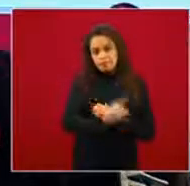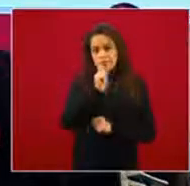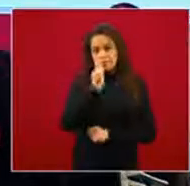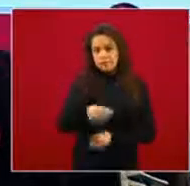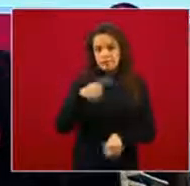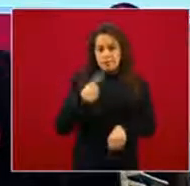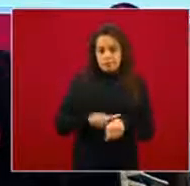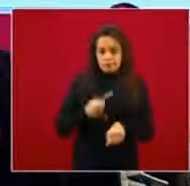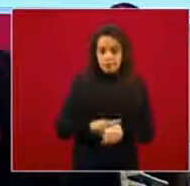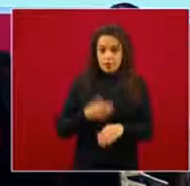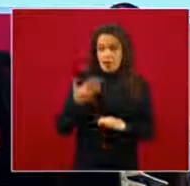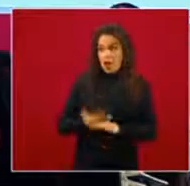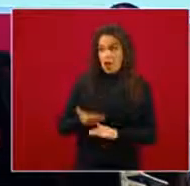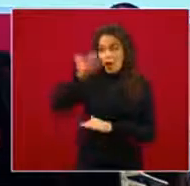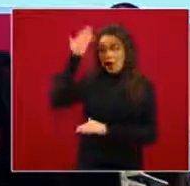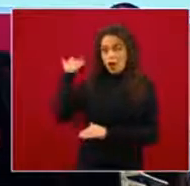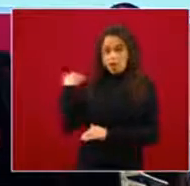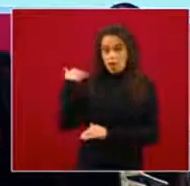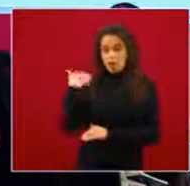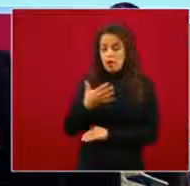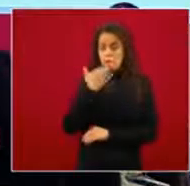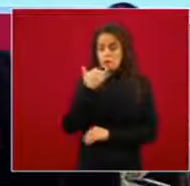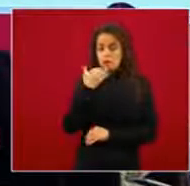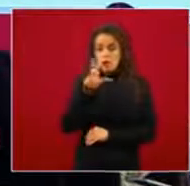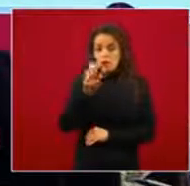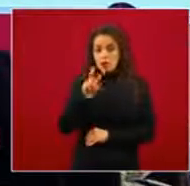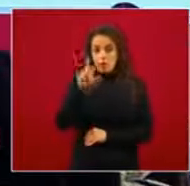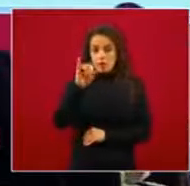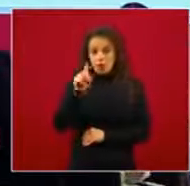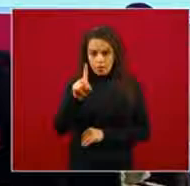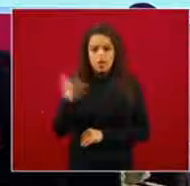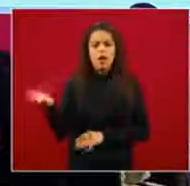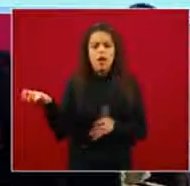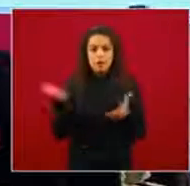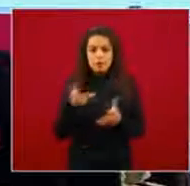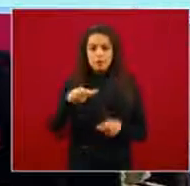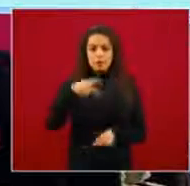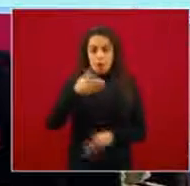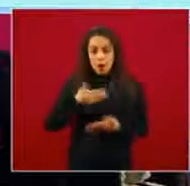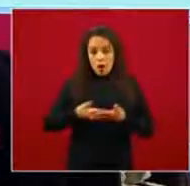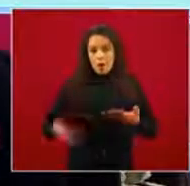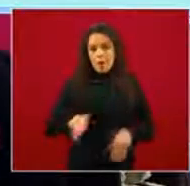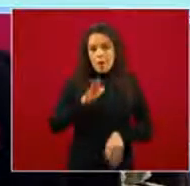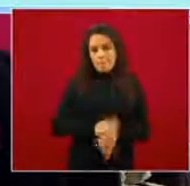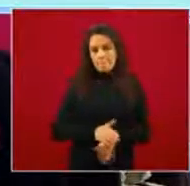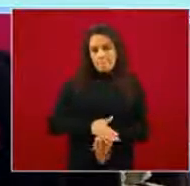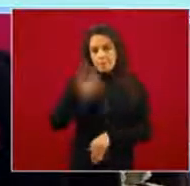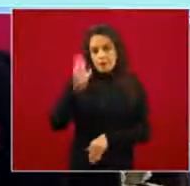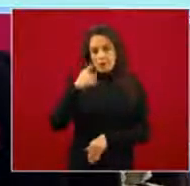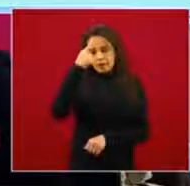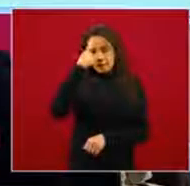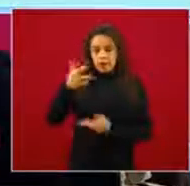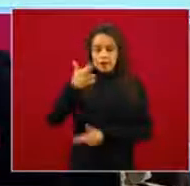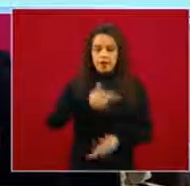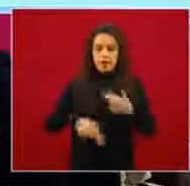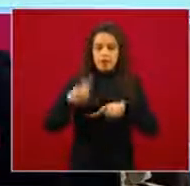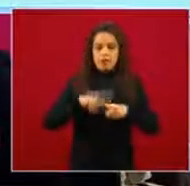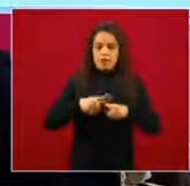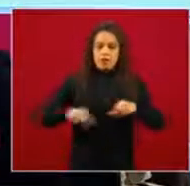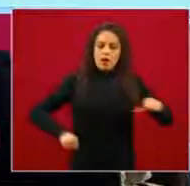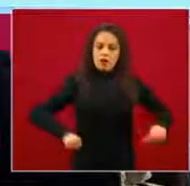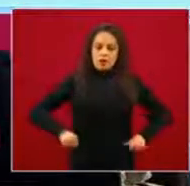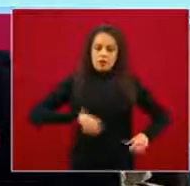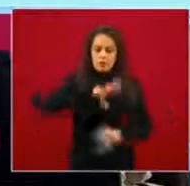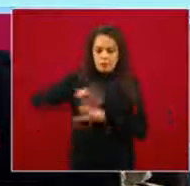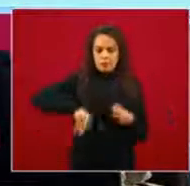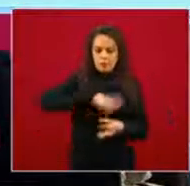the health. It was before COVID, and it's currently right now in this healthy return to the economic activities.